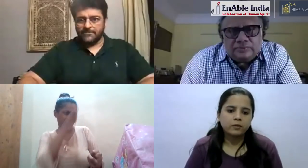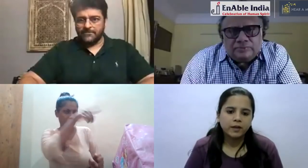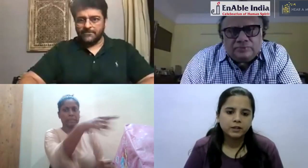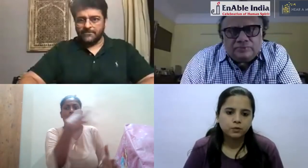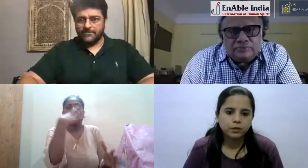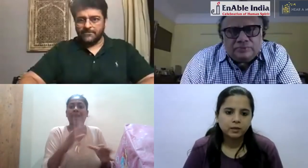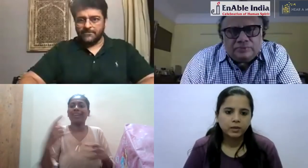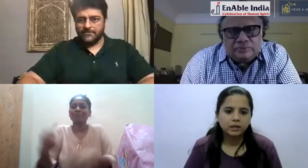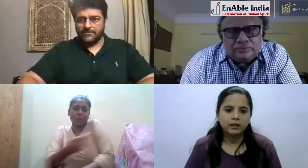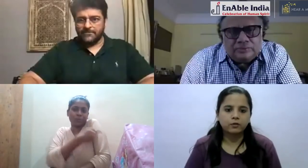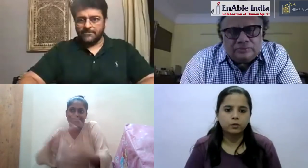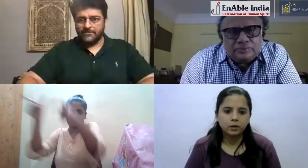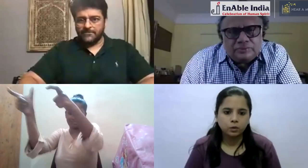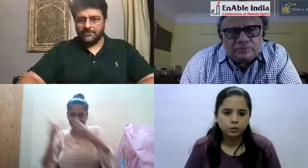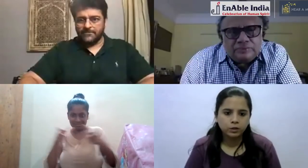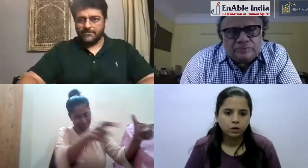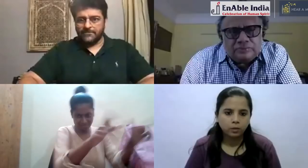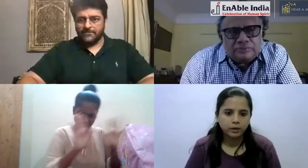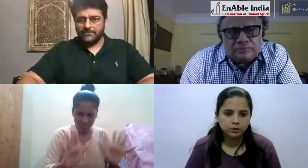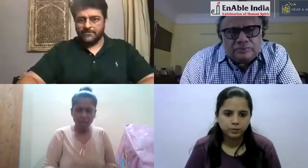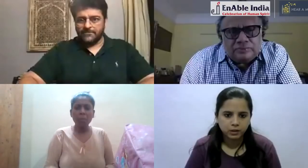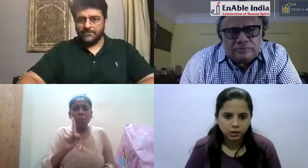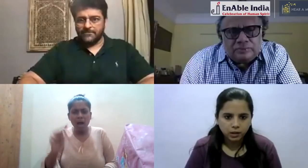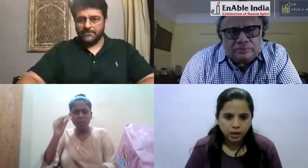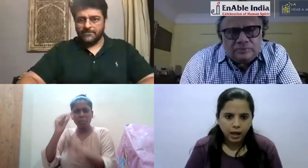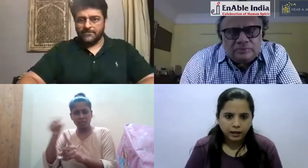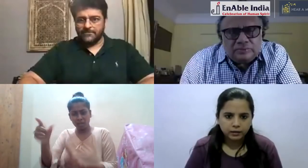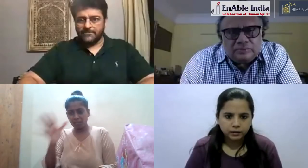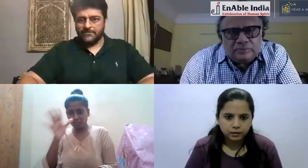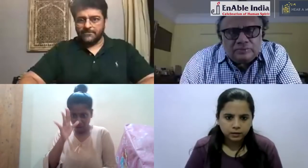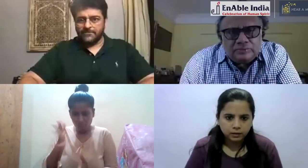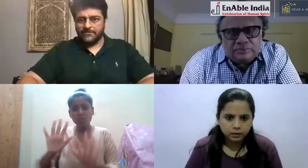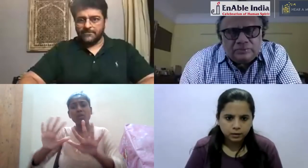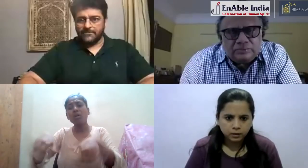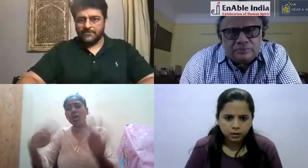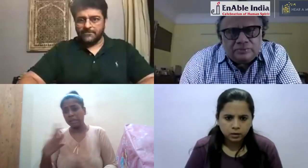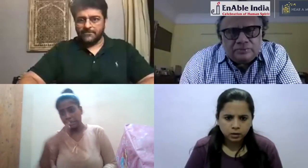some of my friends were telling me that if you will go to the government hospital and